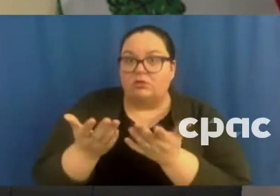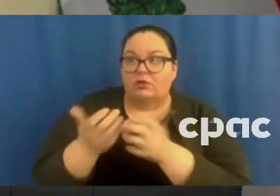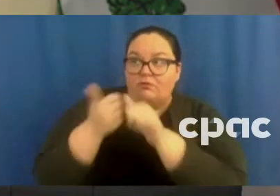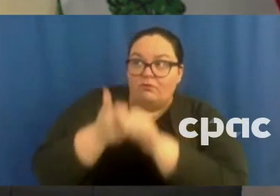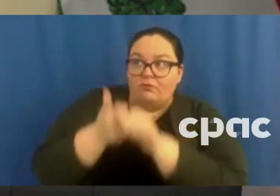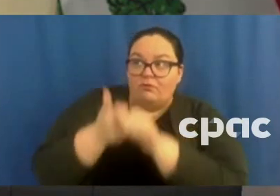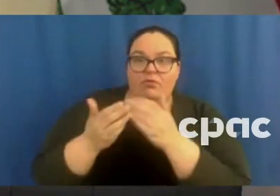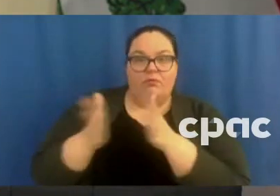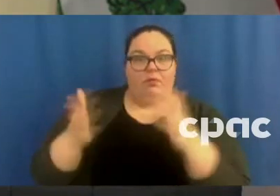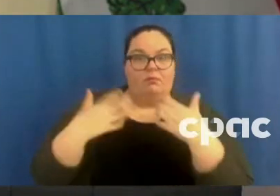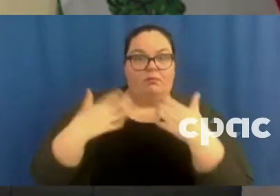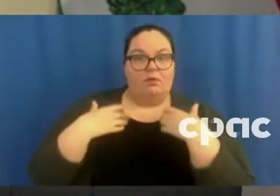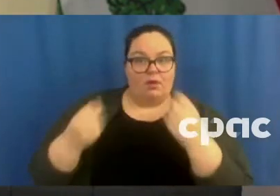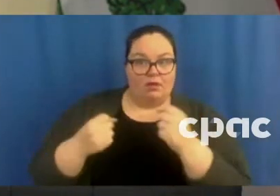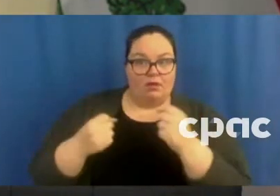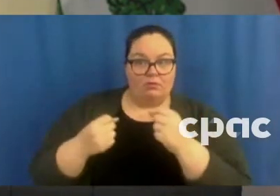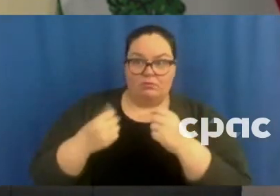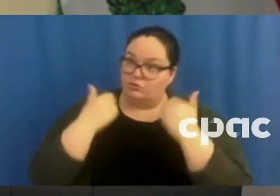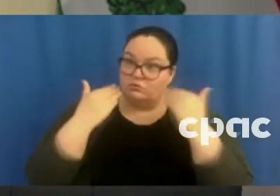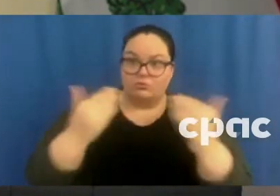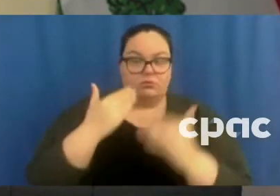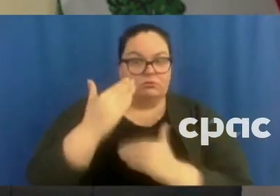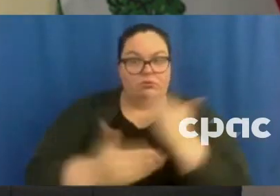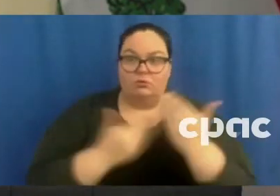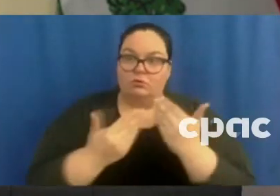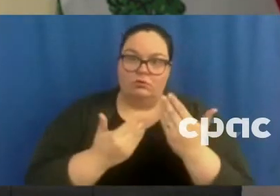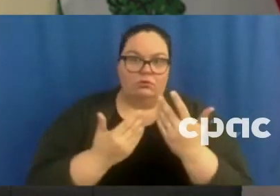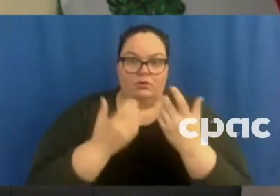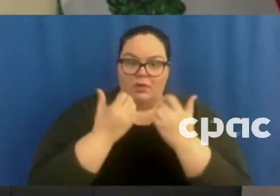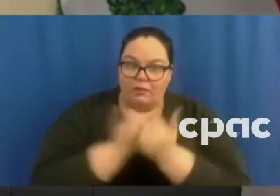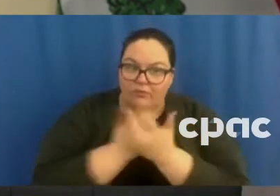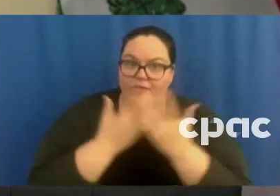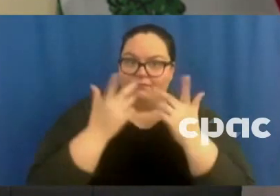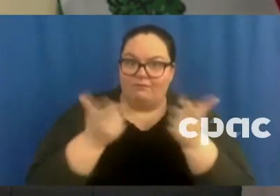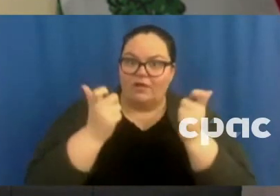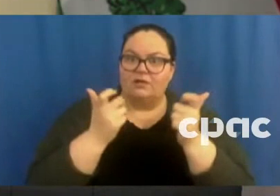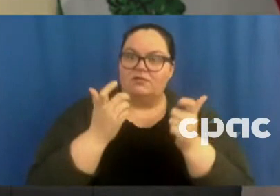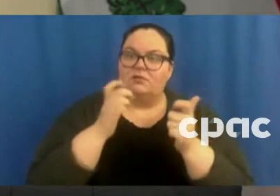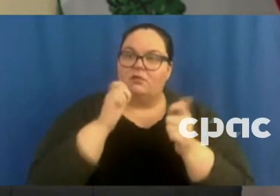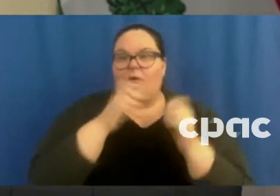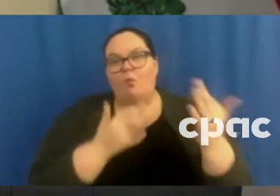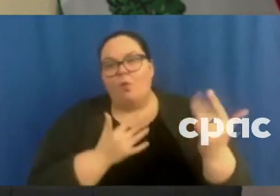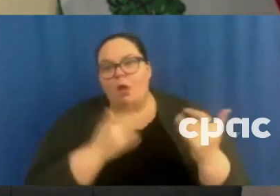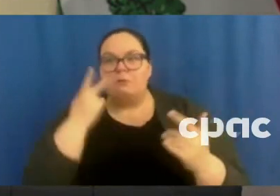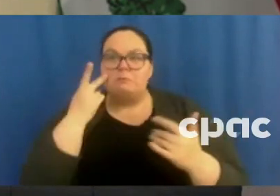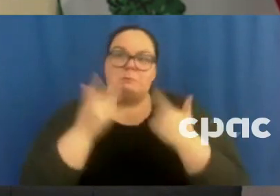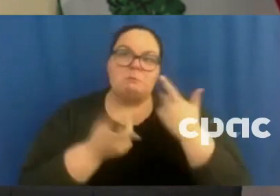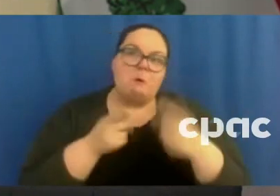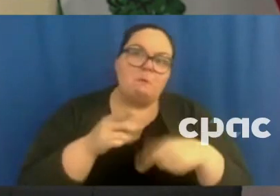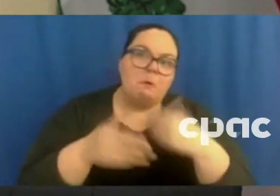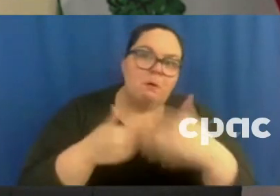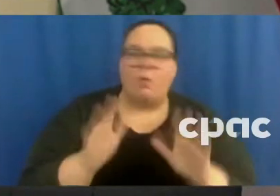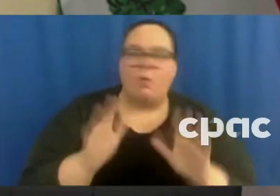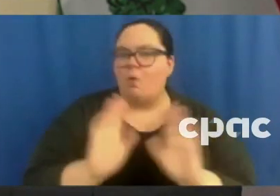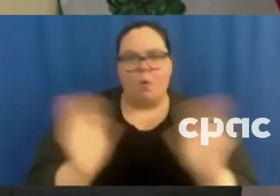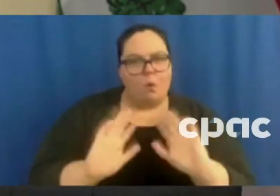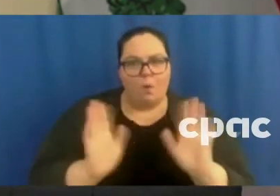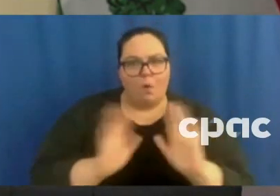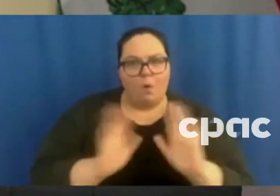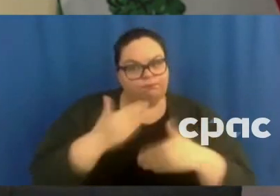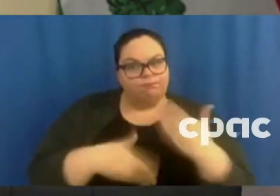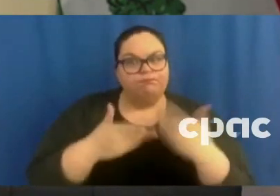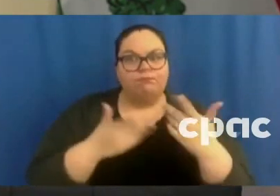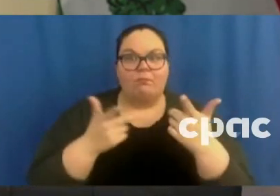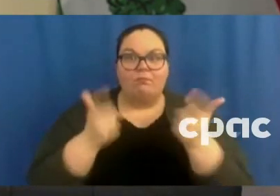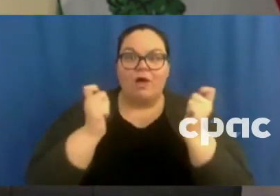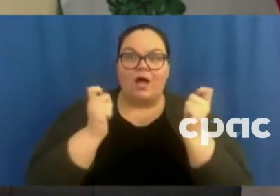go fast, and in doing so with those actions, hopefully to get through this bump in the road